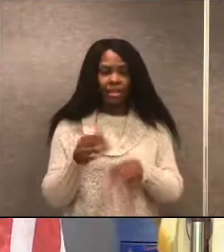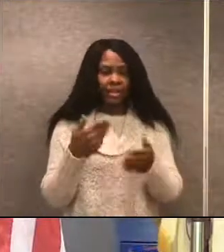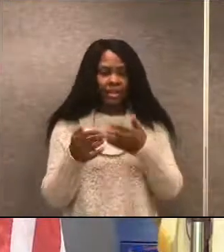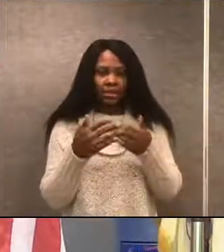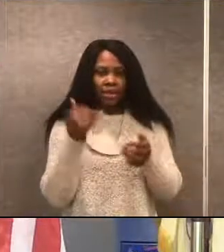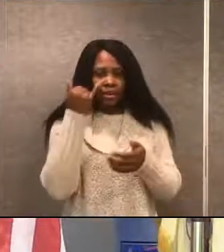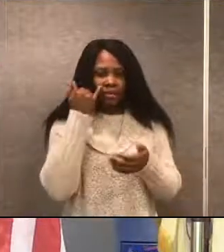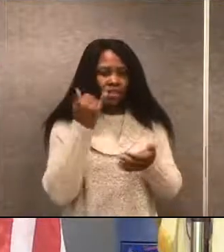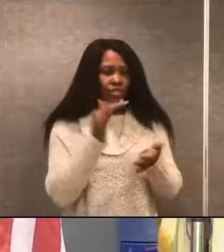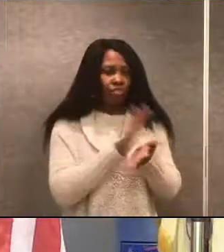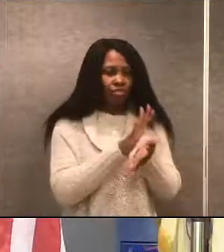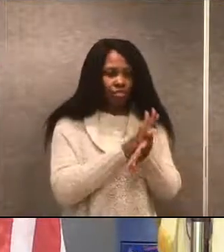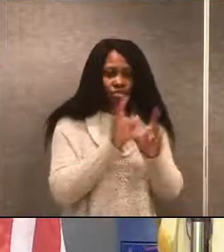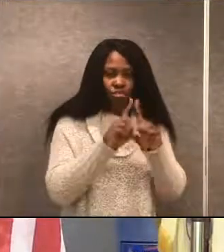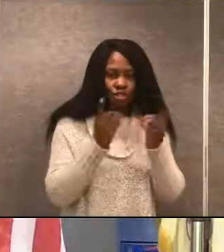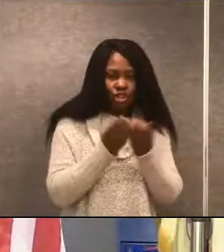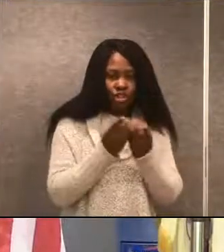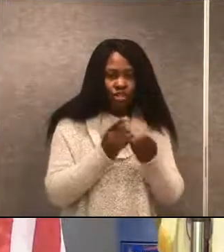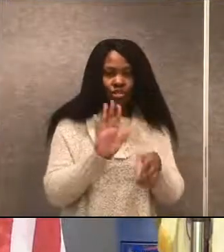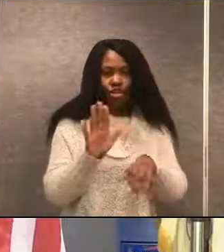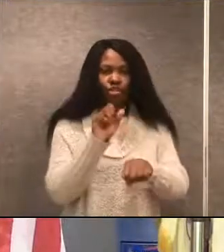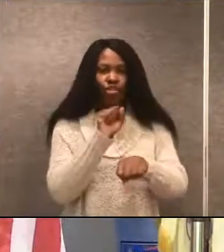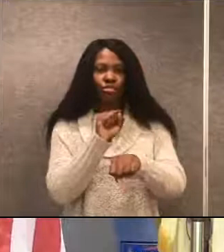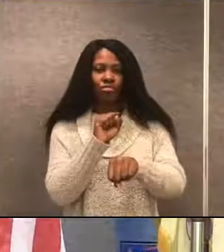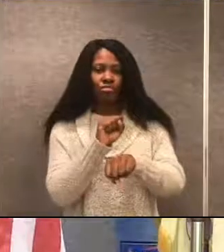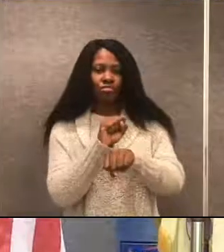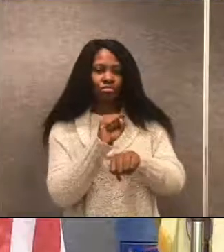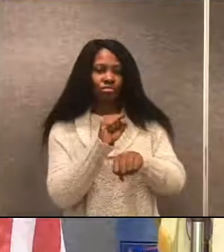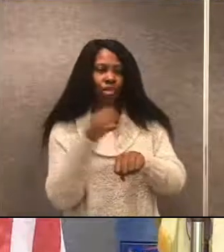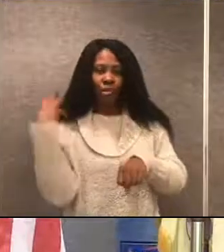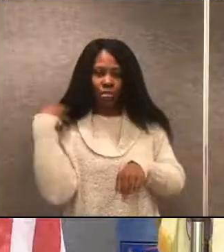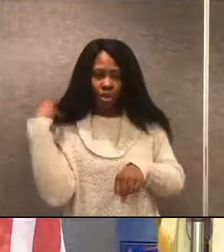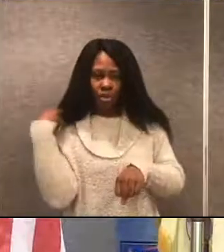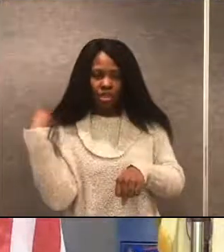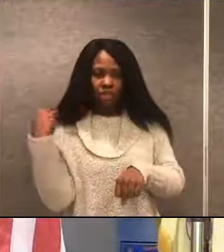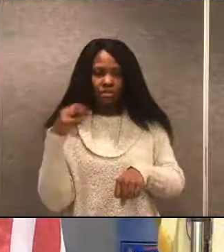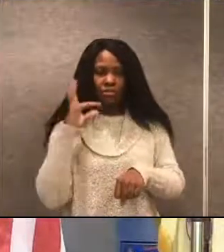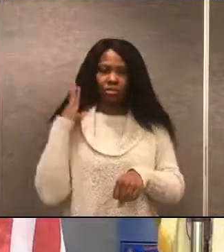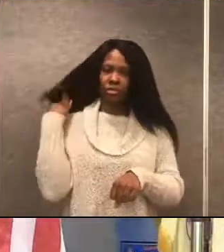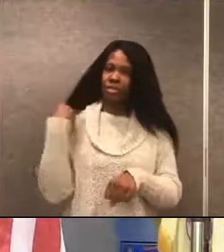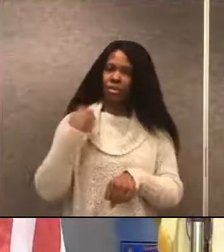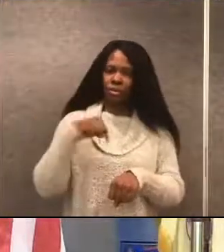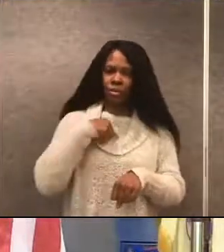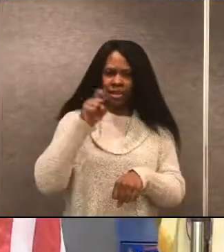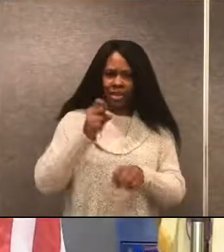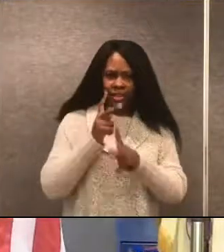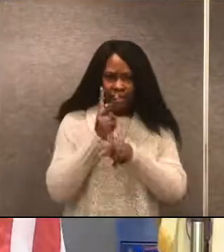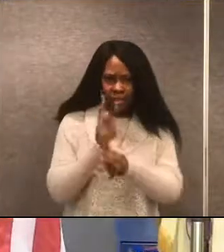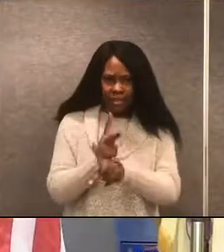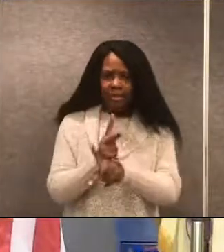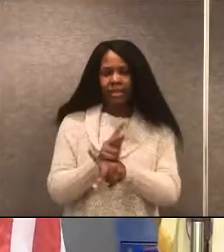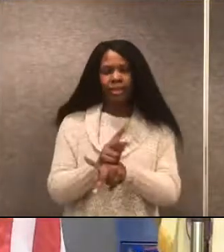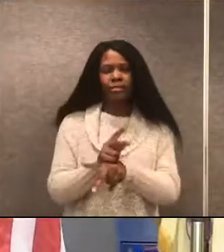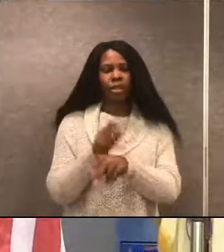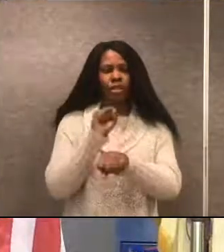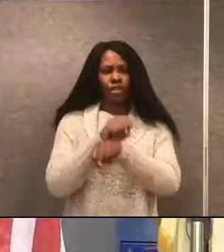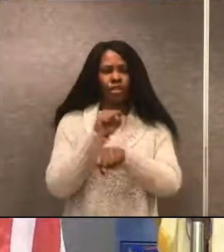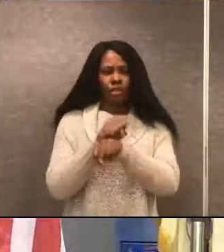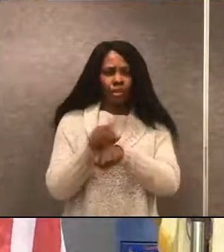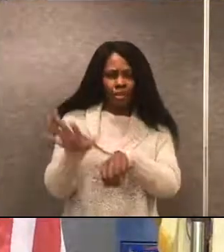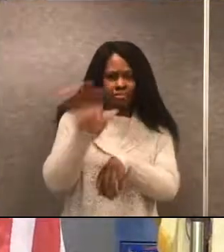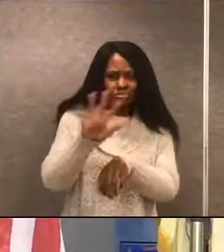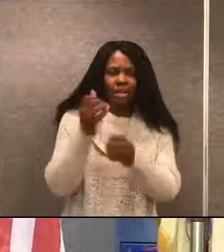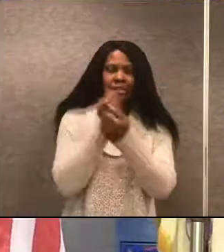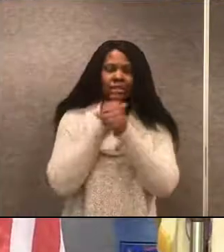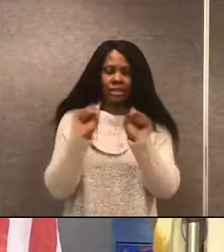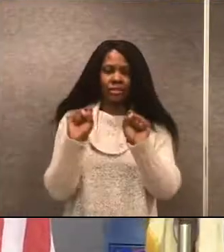district or your employer, so that you keep the work environment or assist in keeping the work environment safe. Thank you, Dr. Griffin. Fresh, give